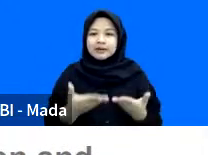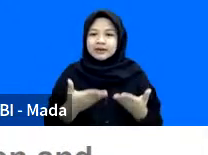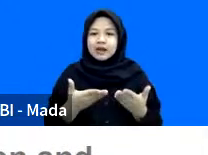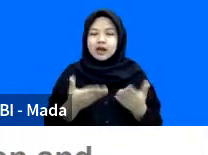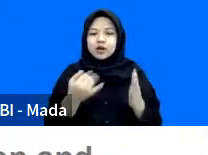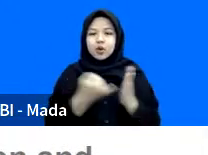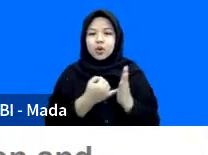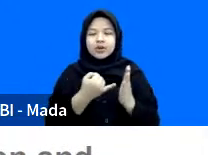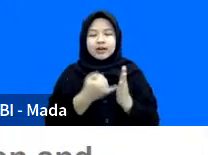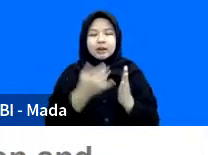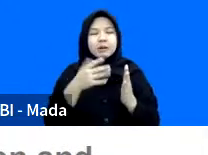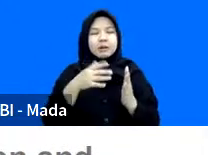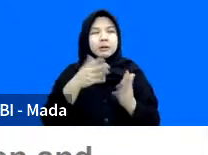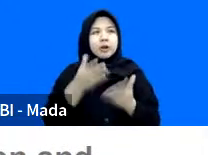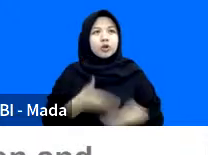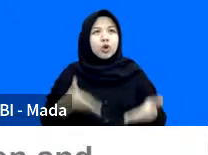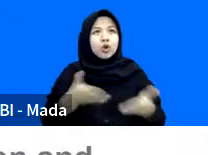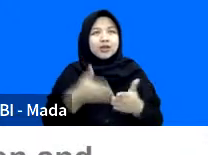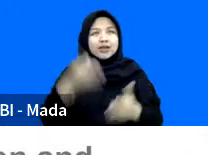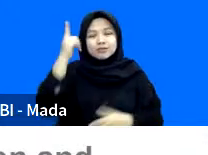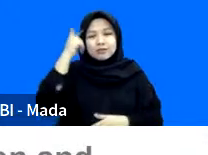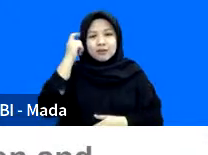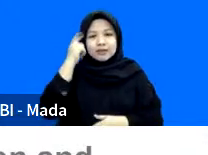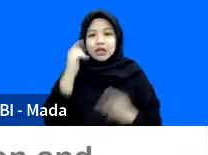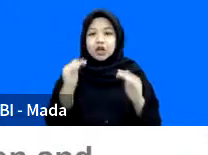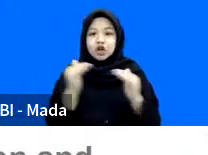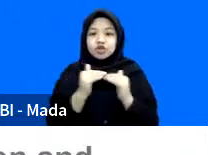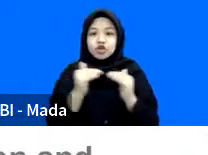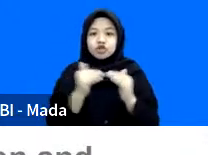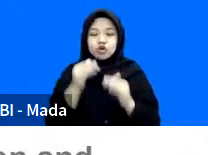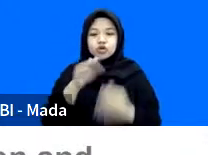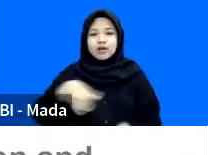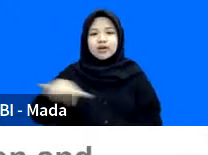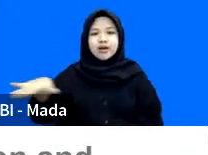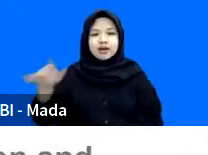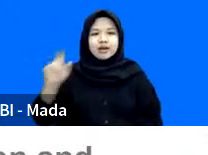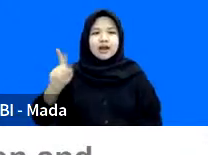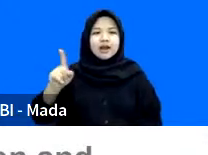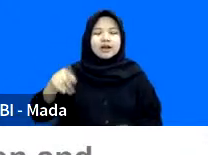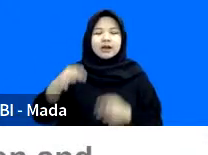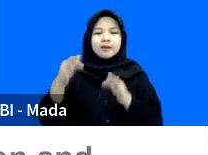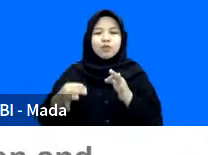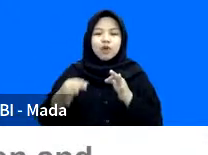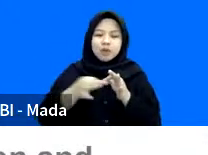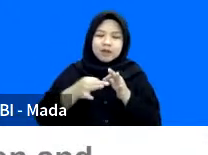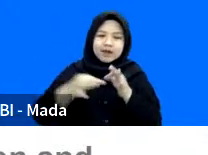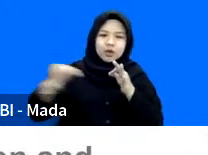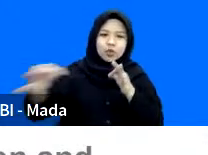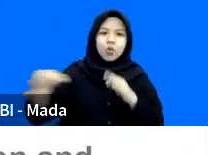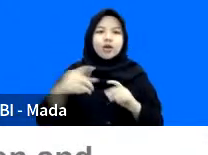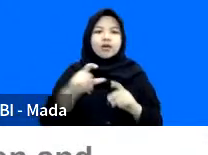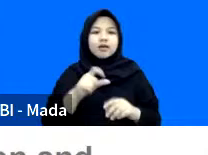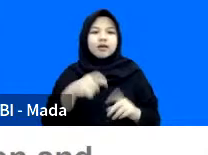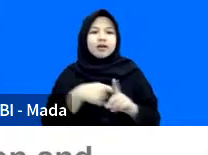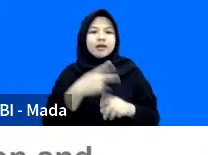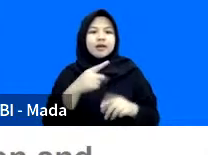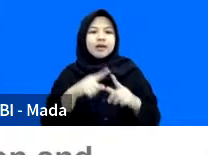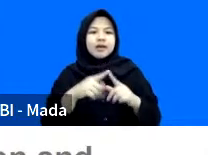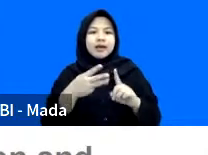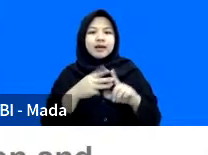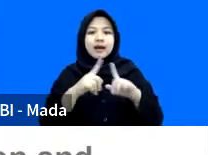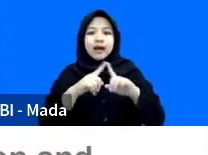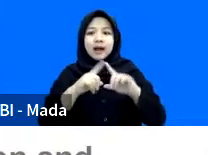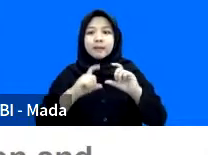in even the most remote islands of Kiribati. In Vietnam, UNICEF is supporting the Ministry of Education